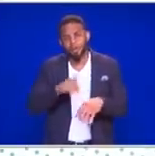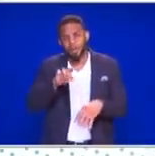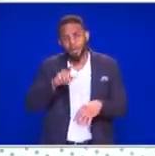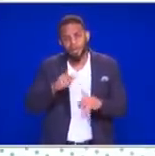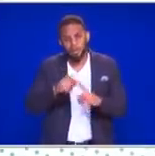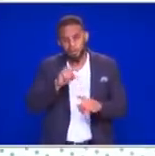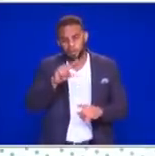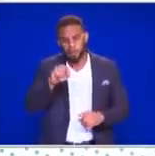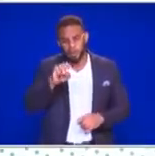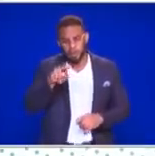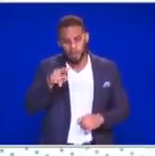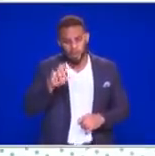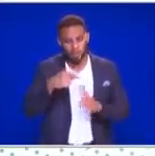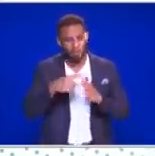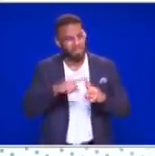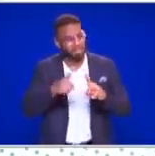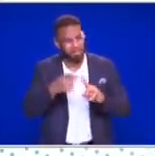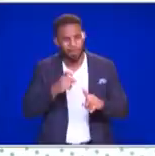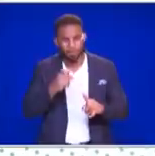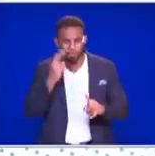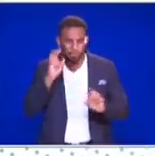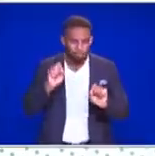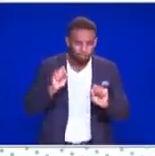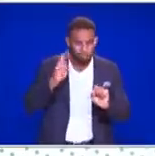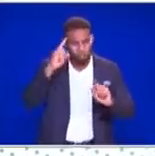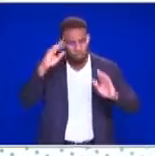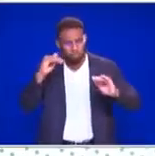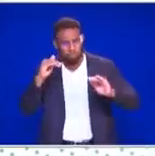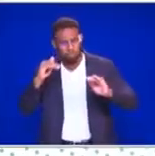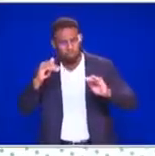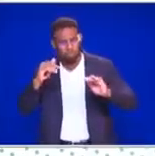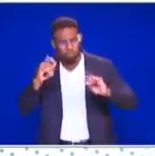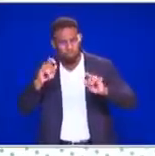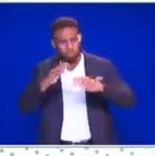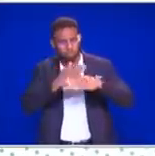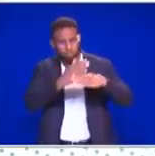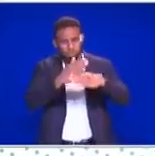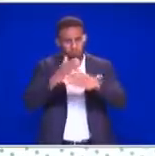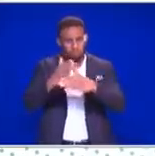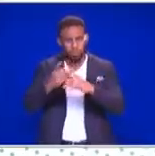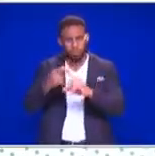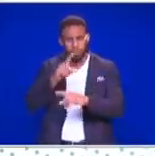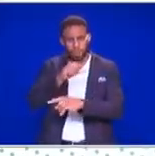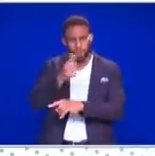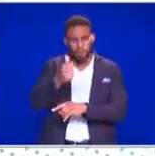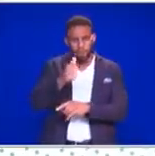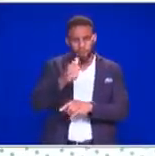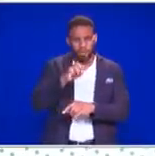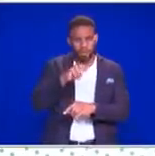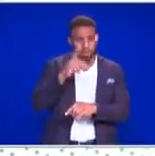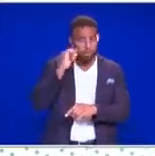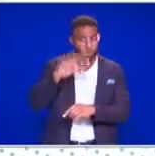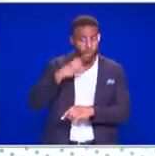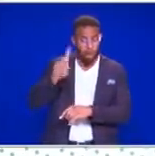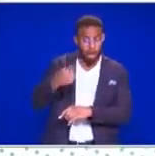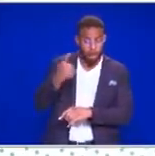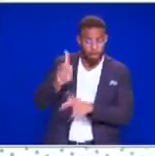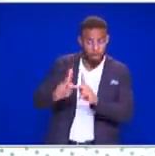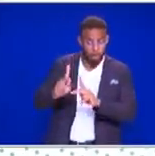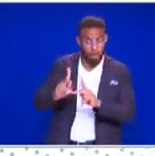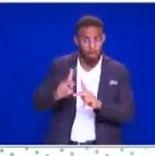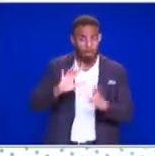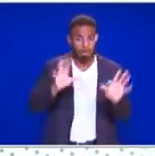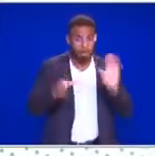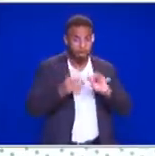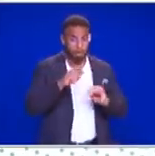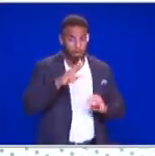from the 2020 census showed different but reasonable and expected distributions from the 2010 census for the white alone population, the